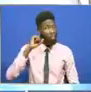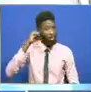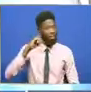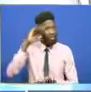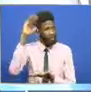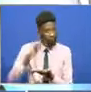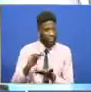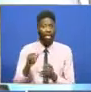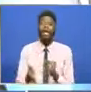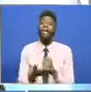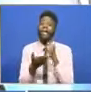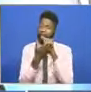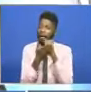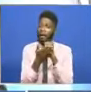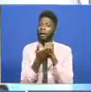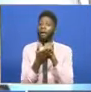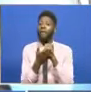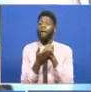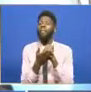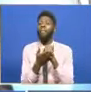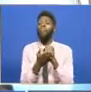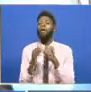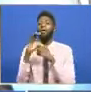save the country from further division.